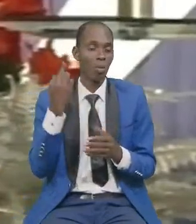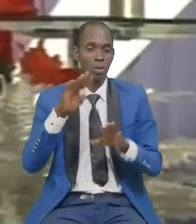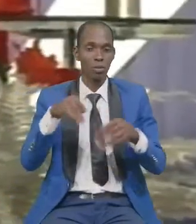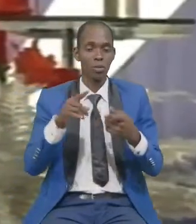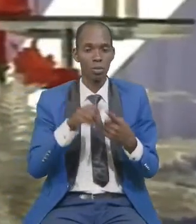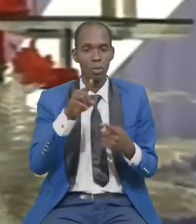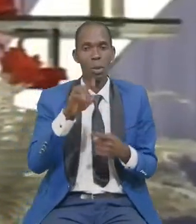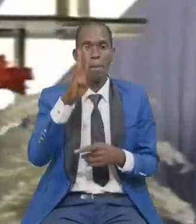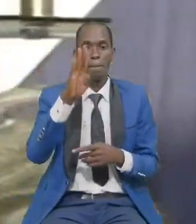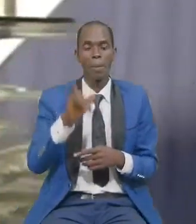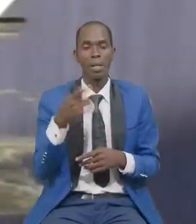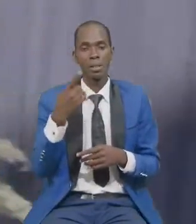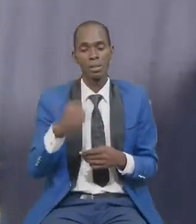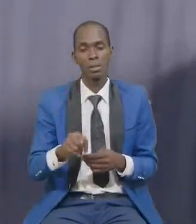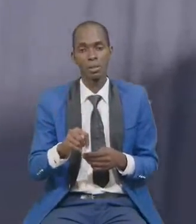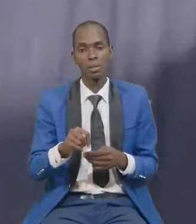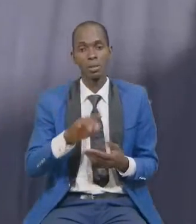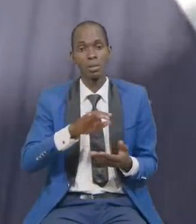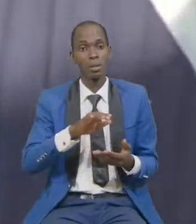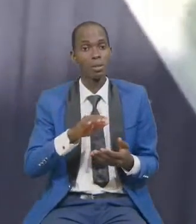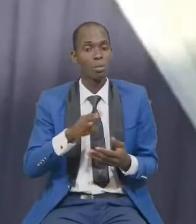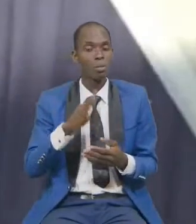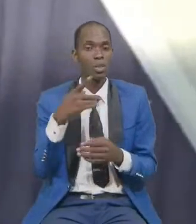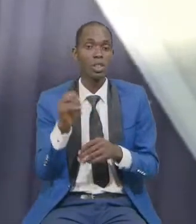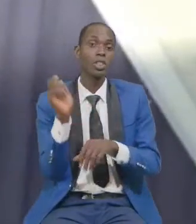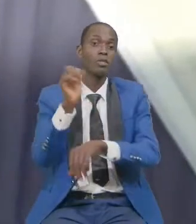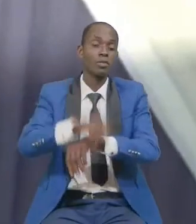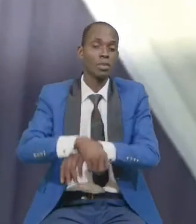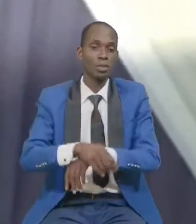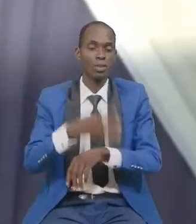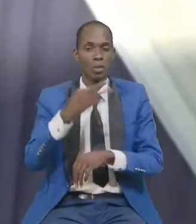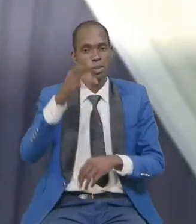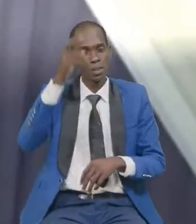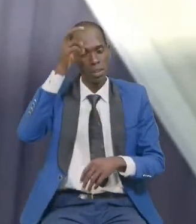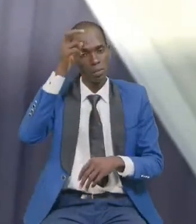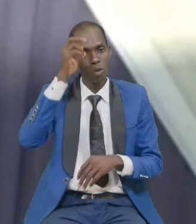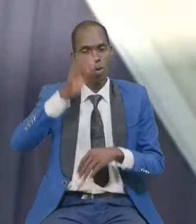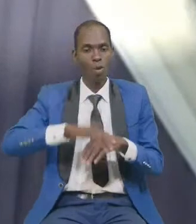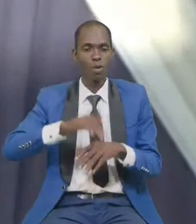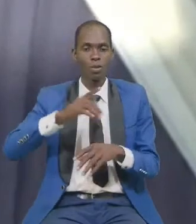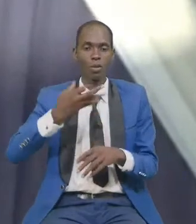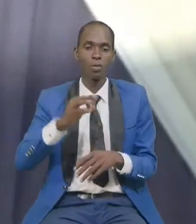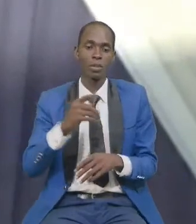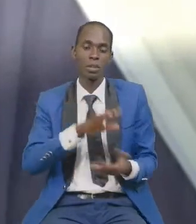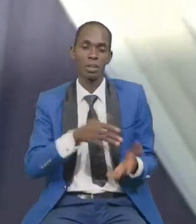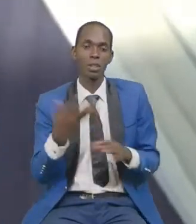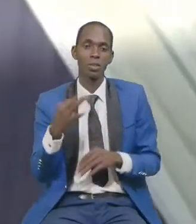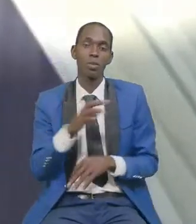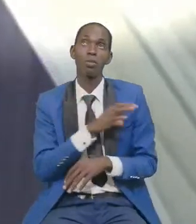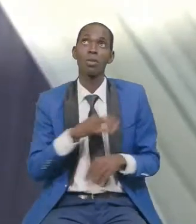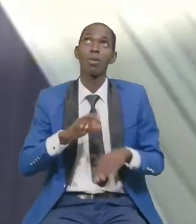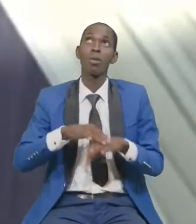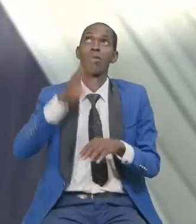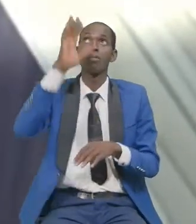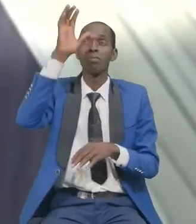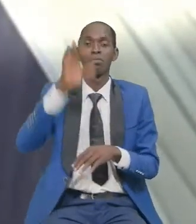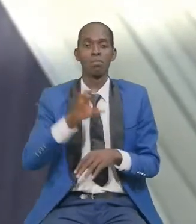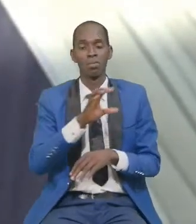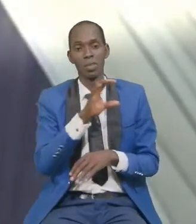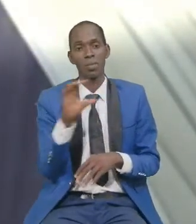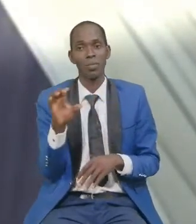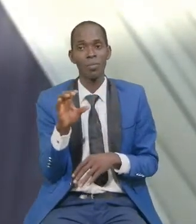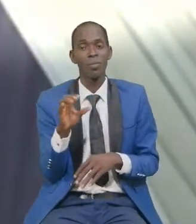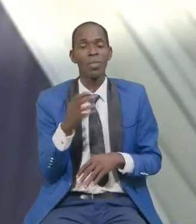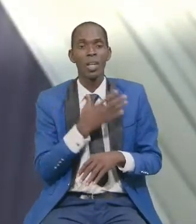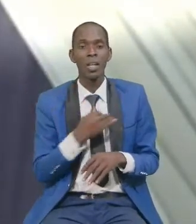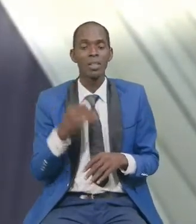Calvary. Because the promise of God had said, I'll put enmity between you